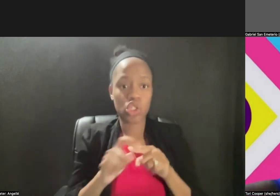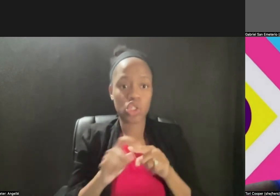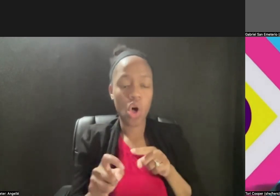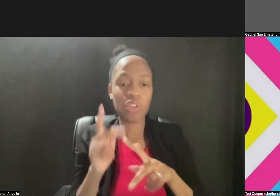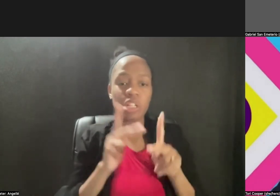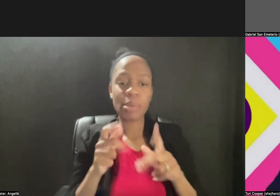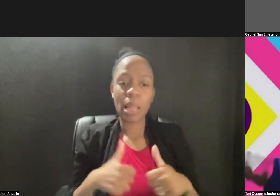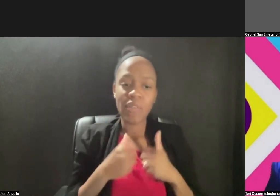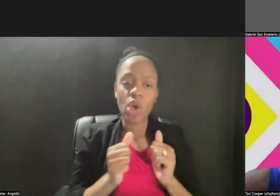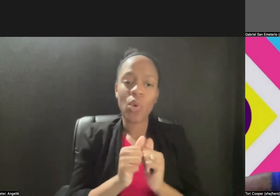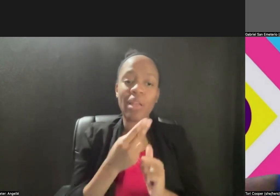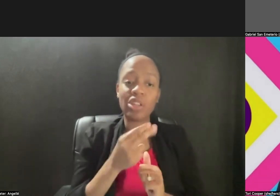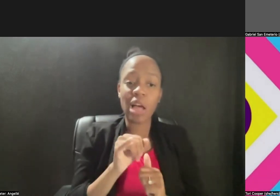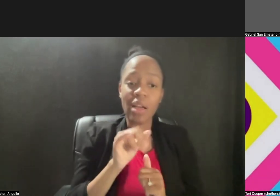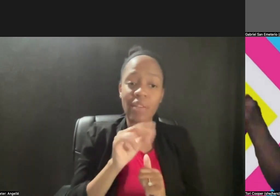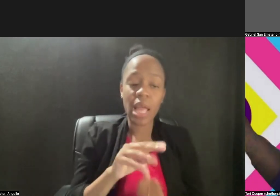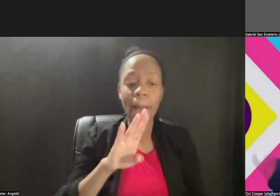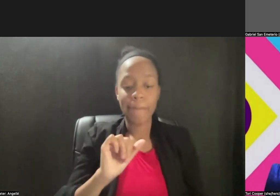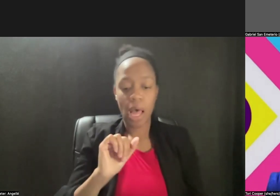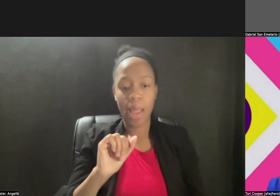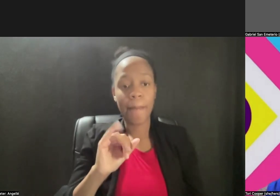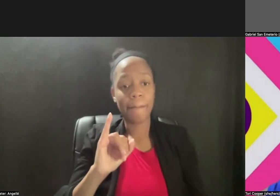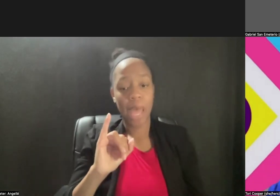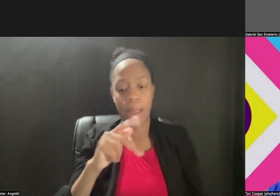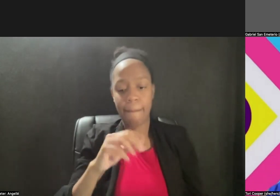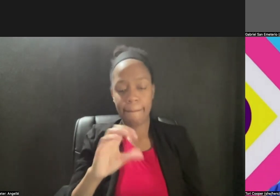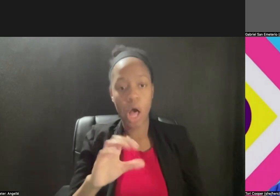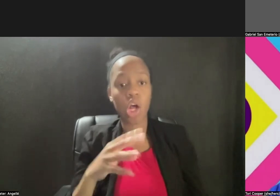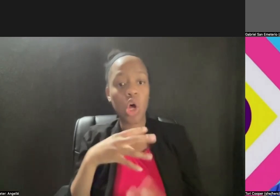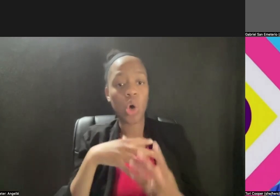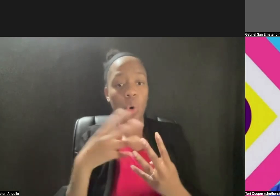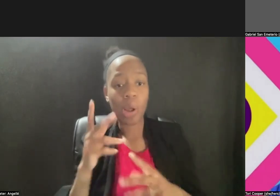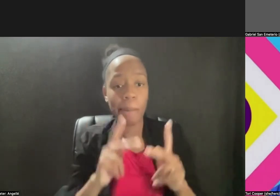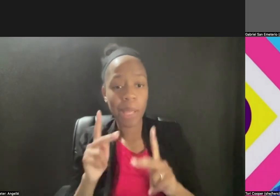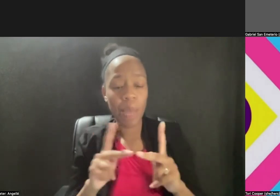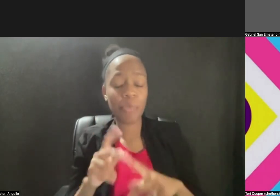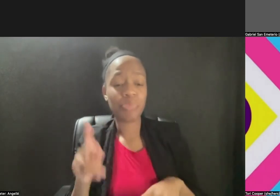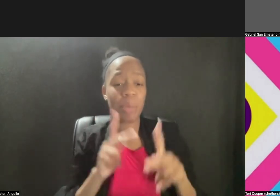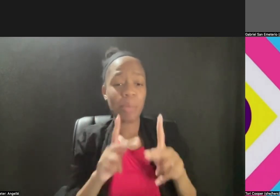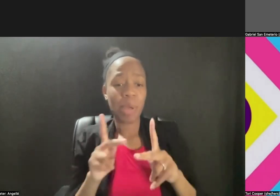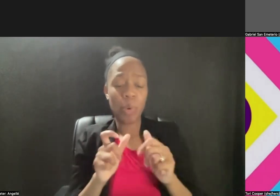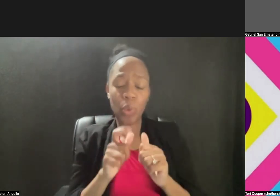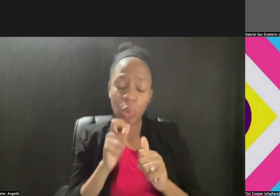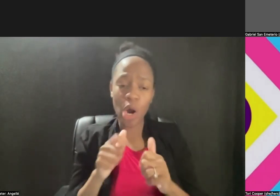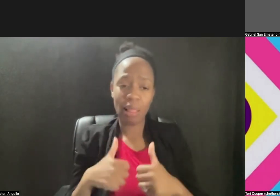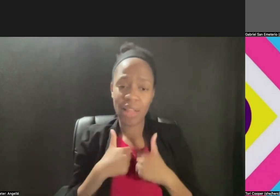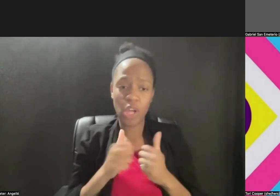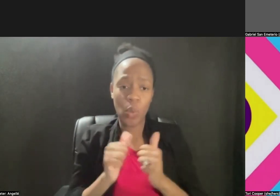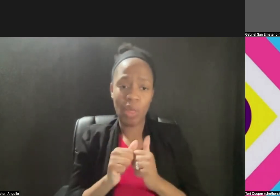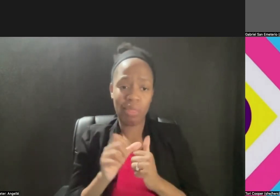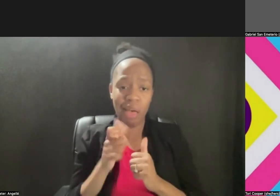BIPOC folks, queer people, people who are living with impairments, and etc.